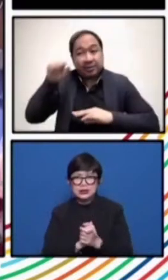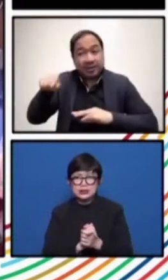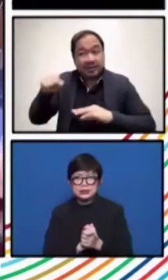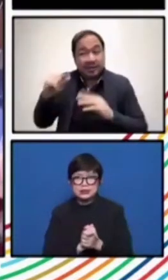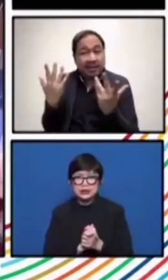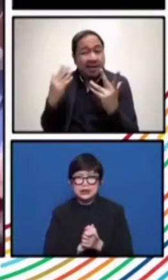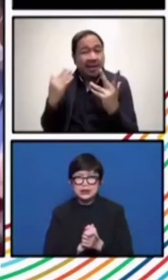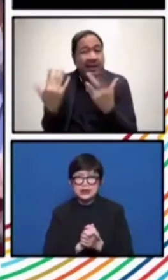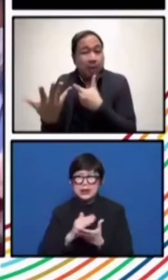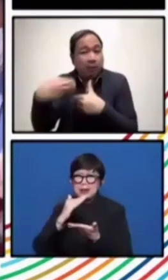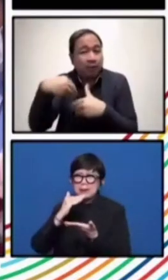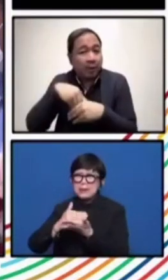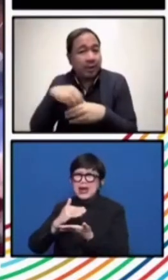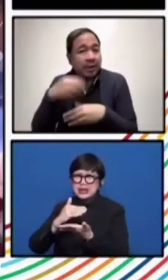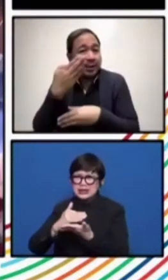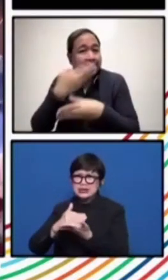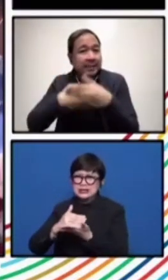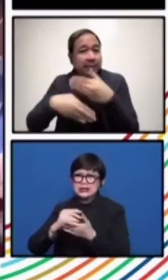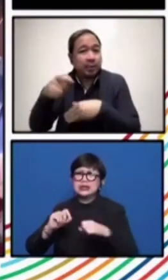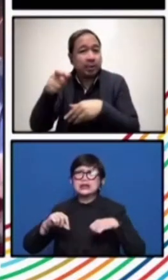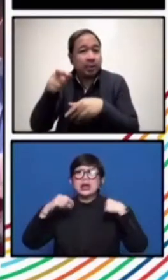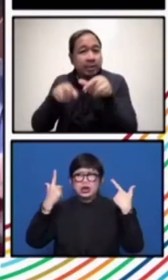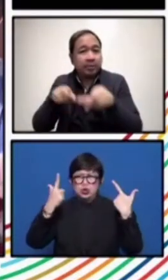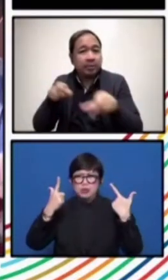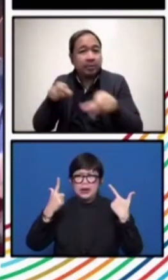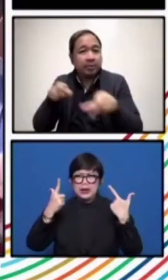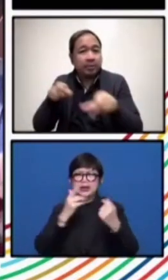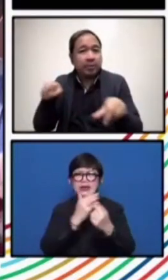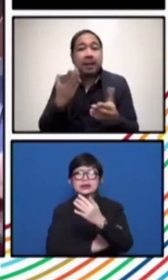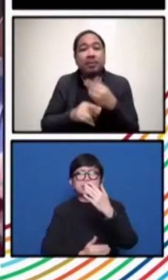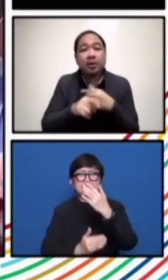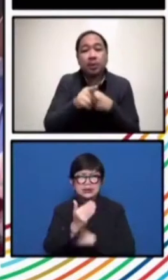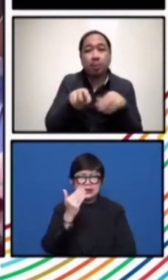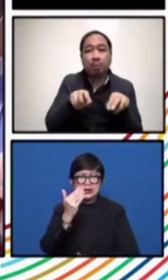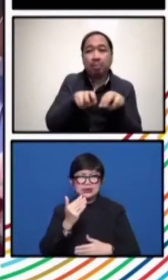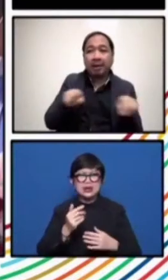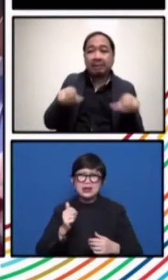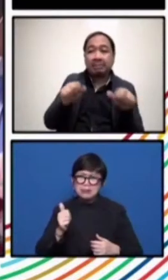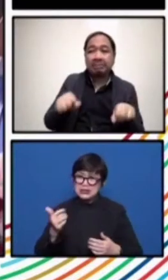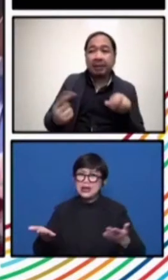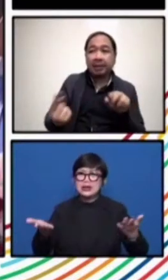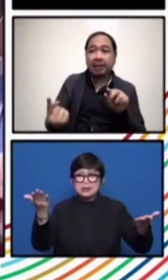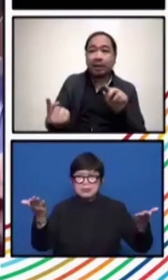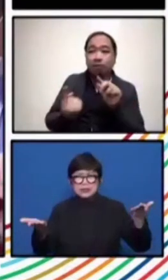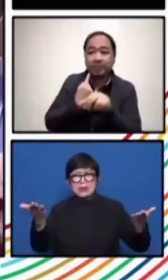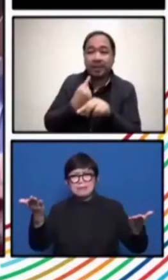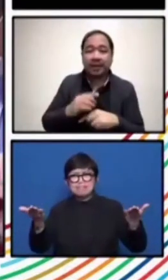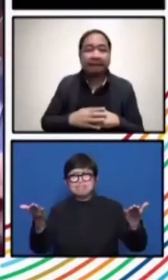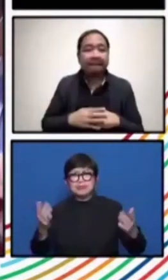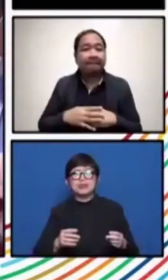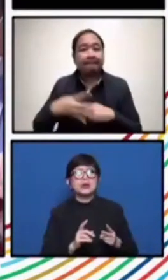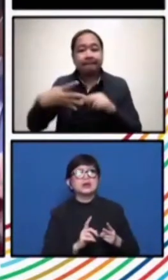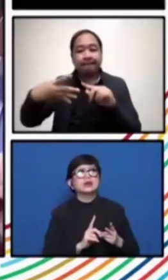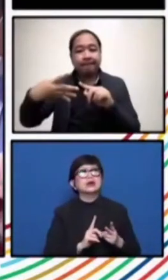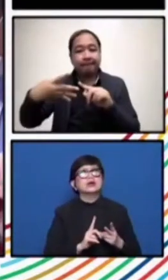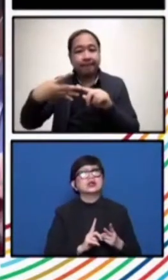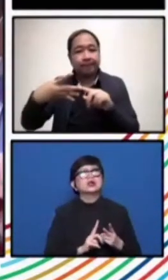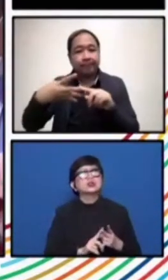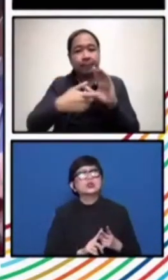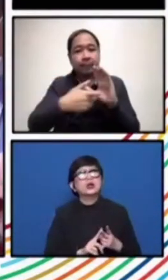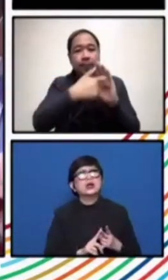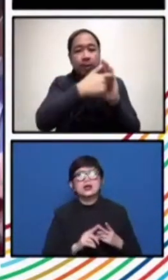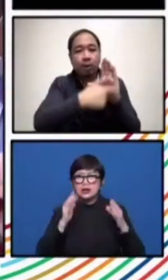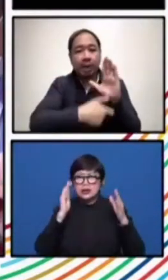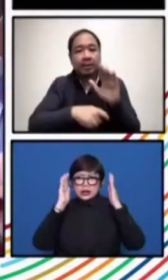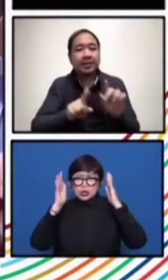disability maybe the panel can react on that number two with respect to situation of risk in article 11